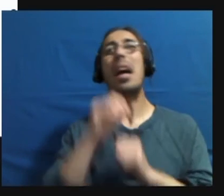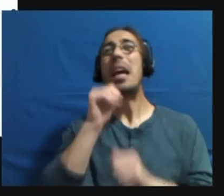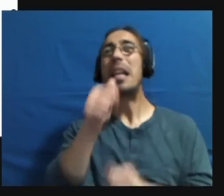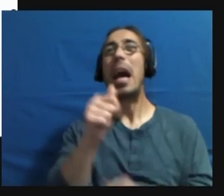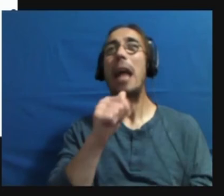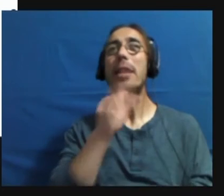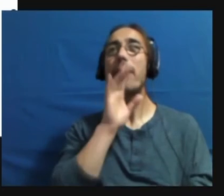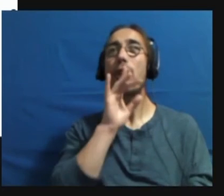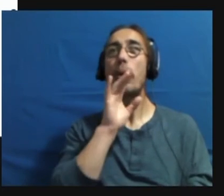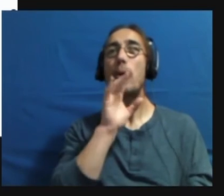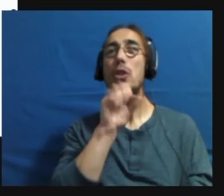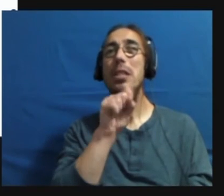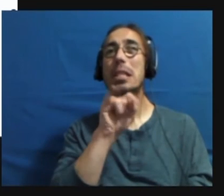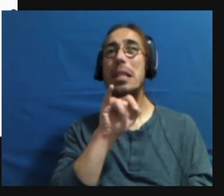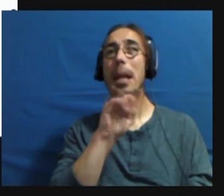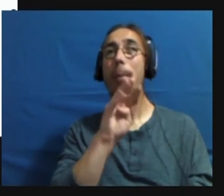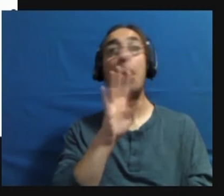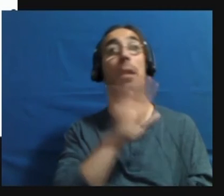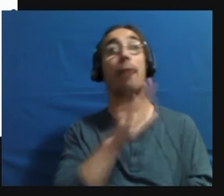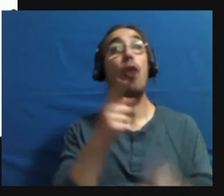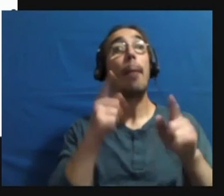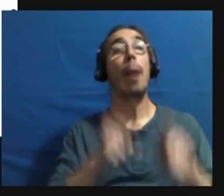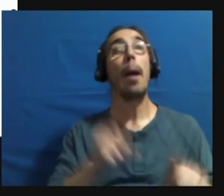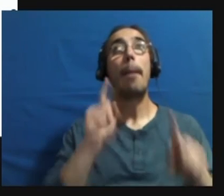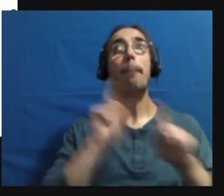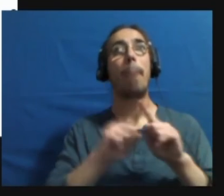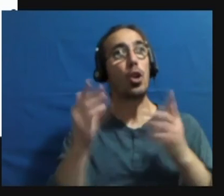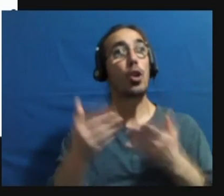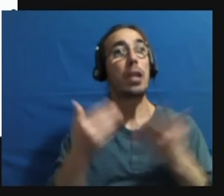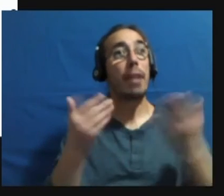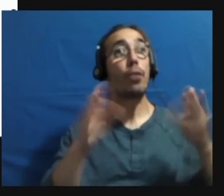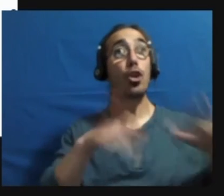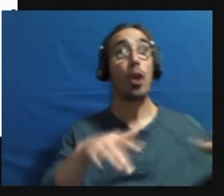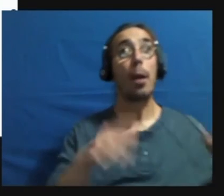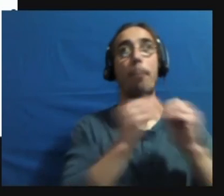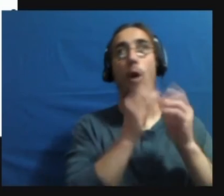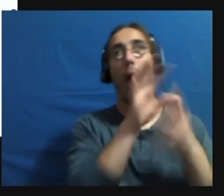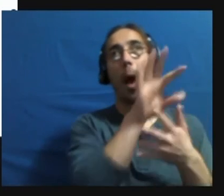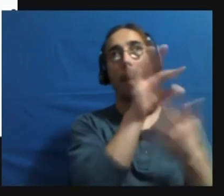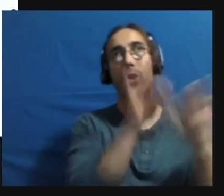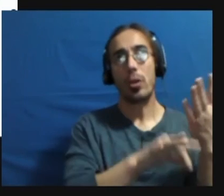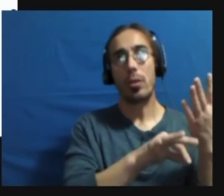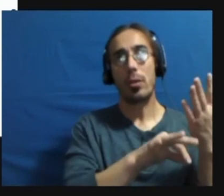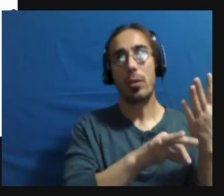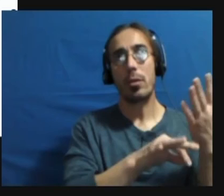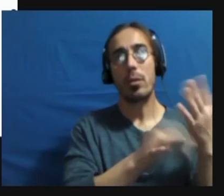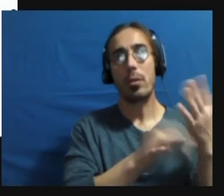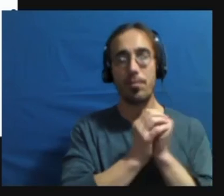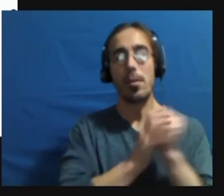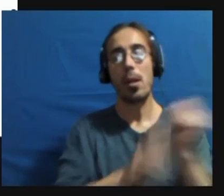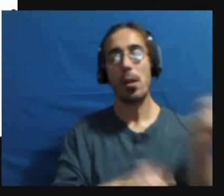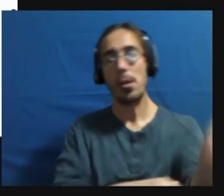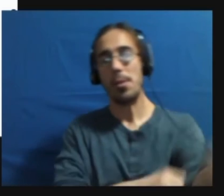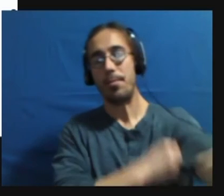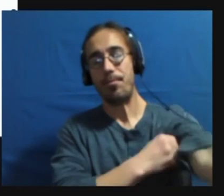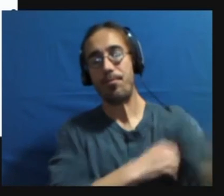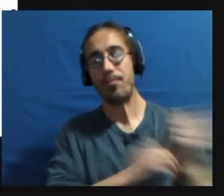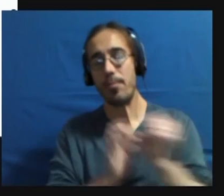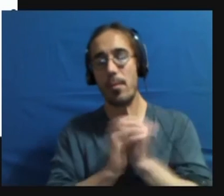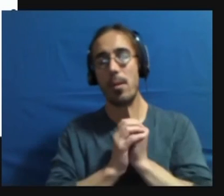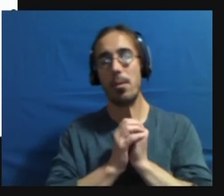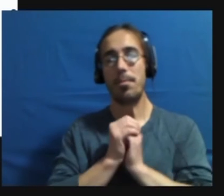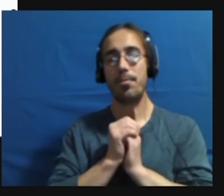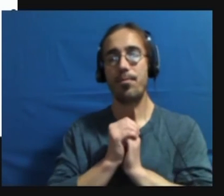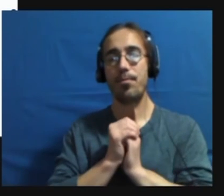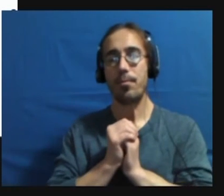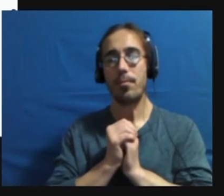happens, but so that the child has more options on how to get the input that they need. And I think that has to be a big question to